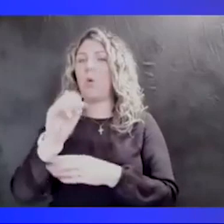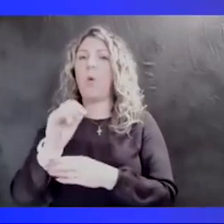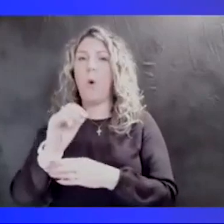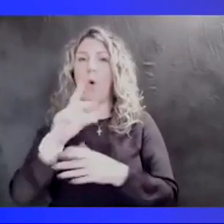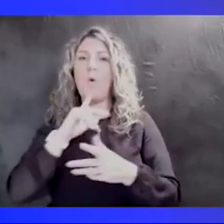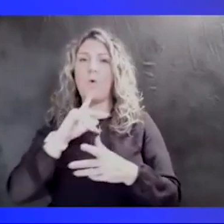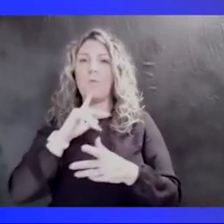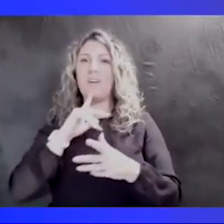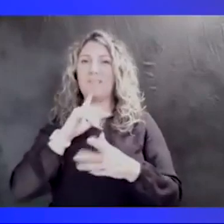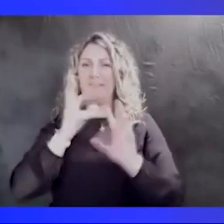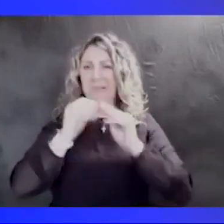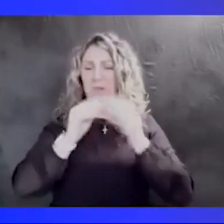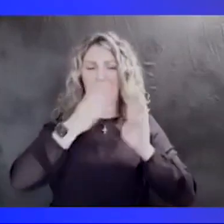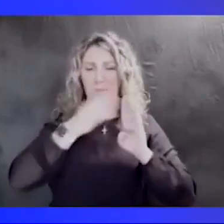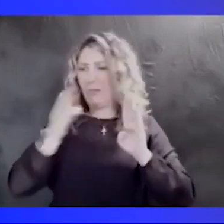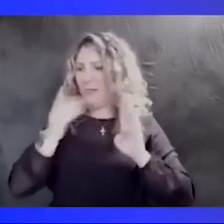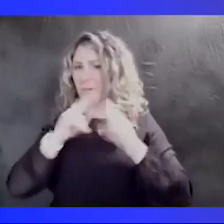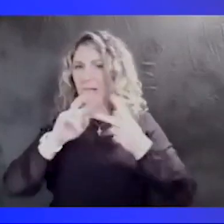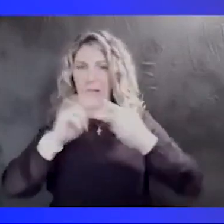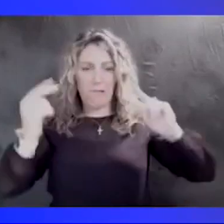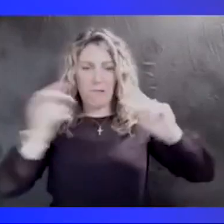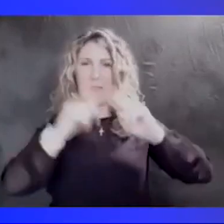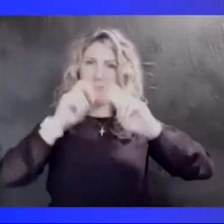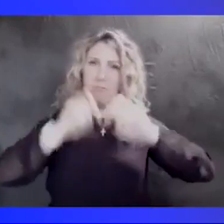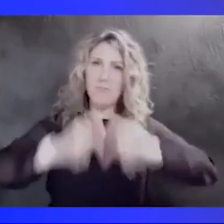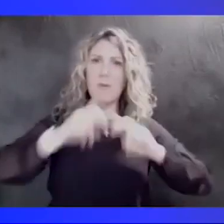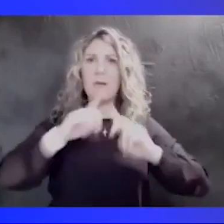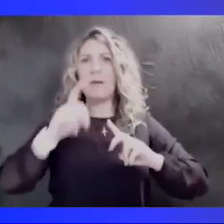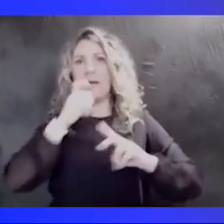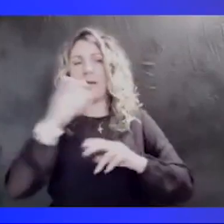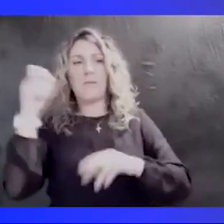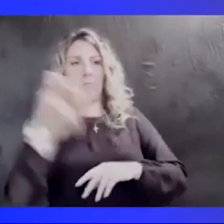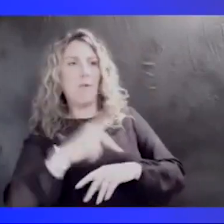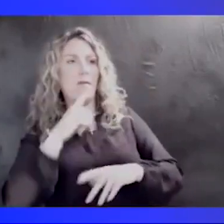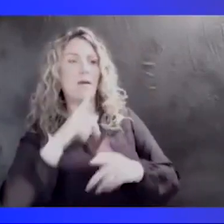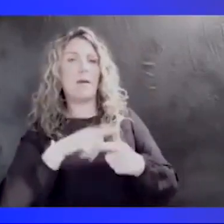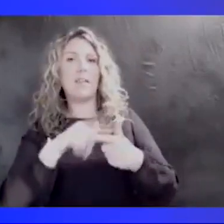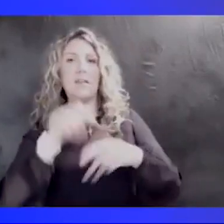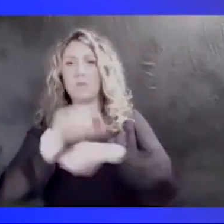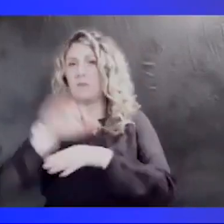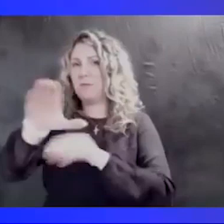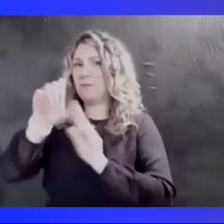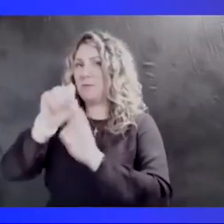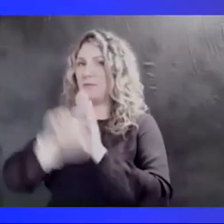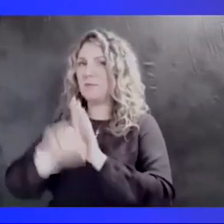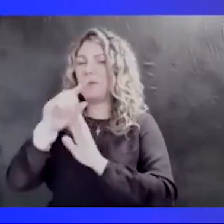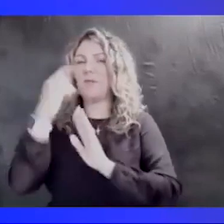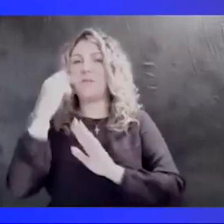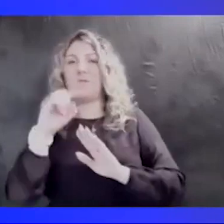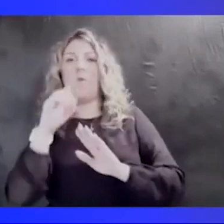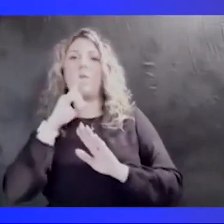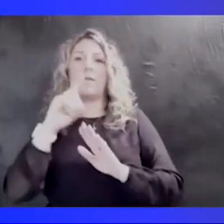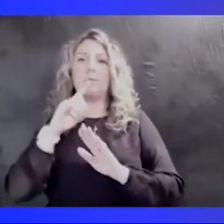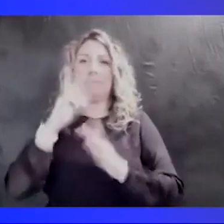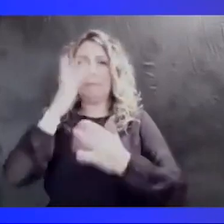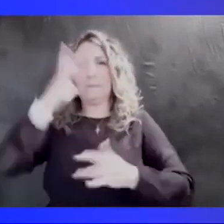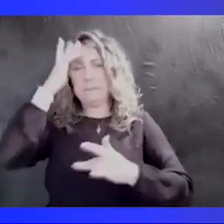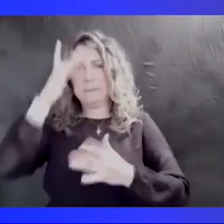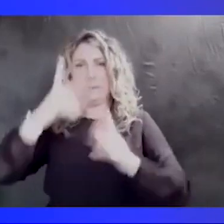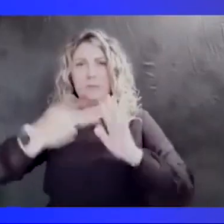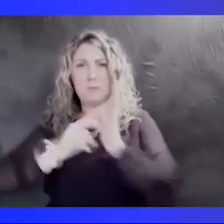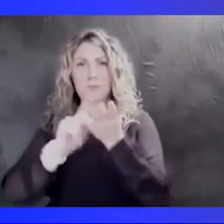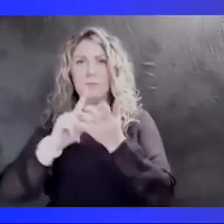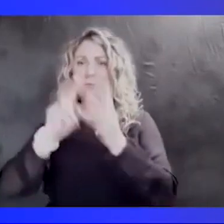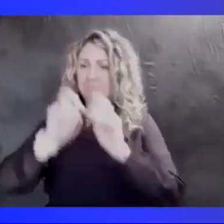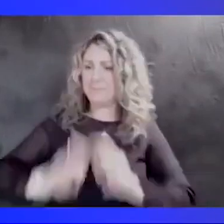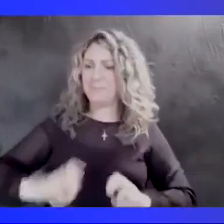are. It doesn't come back to our electronic medical record that goes to the state for epidemiological purposes. But as Dr. Norman has stated before, with the testing of